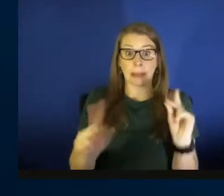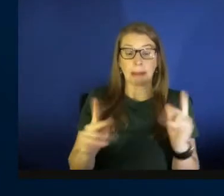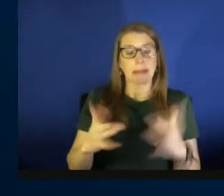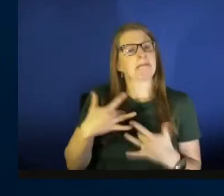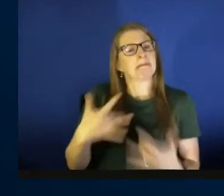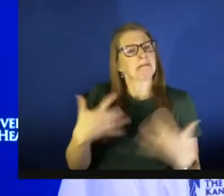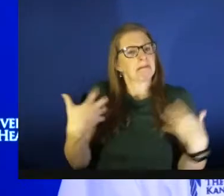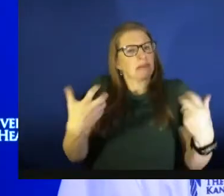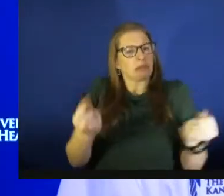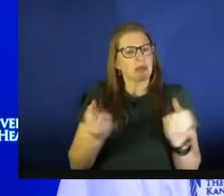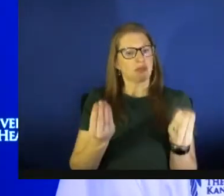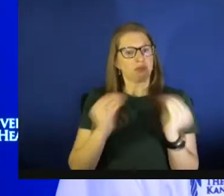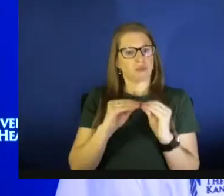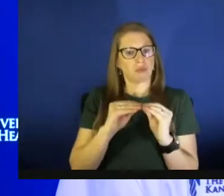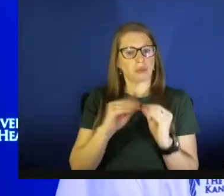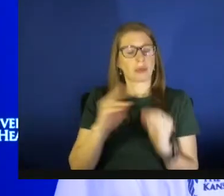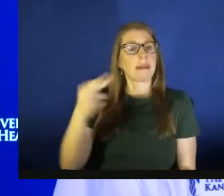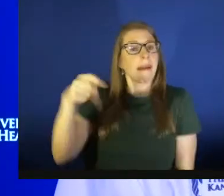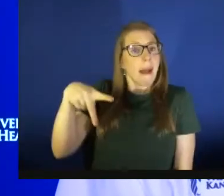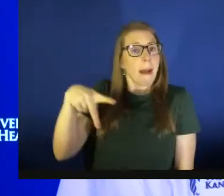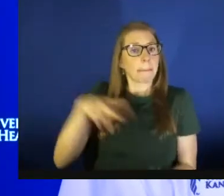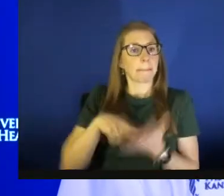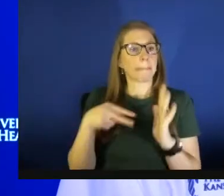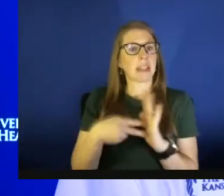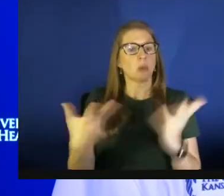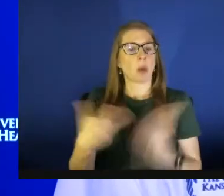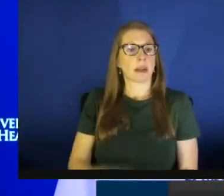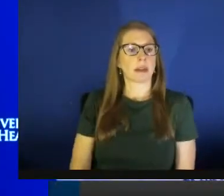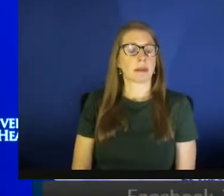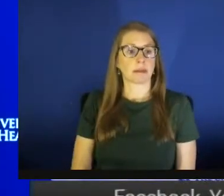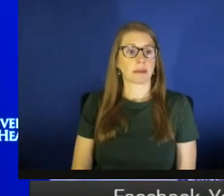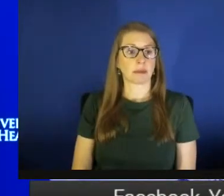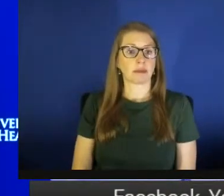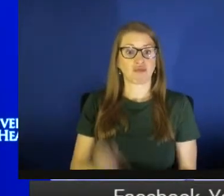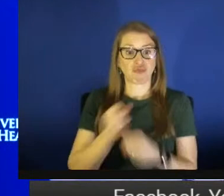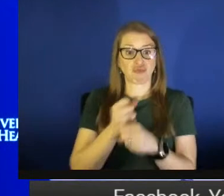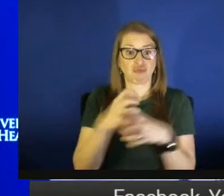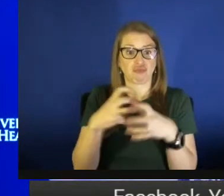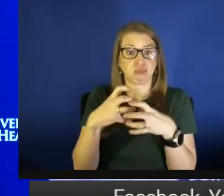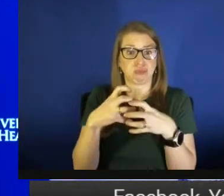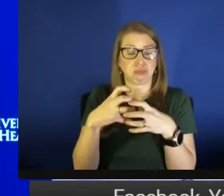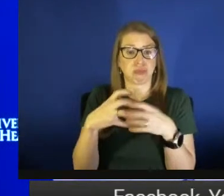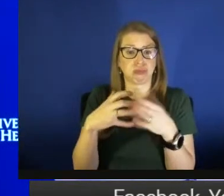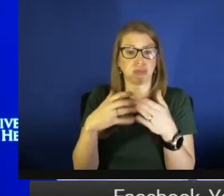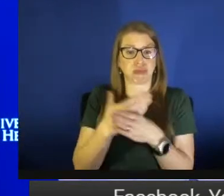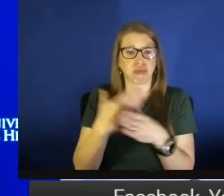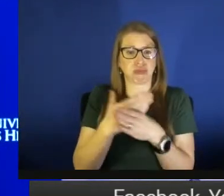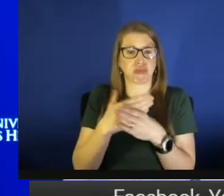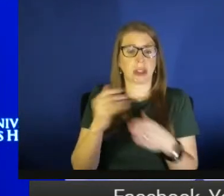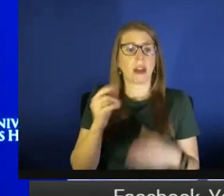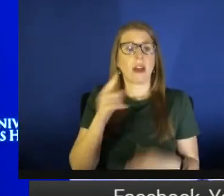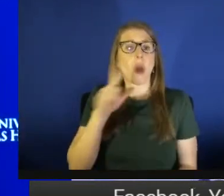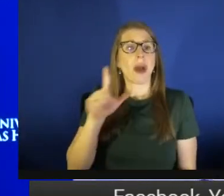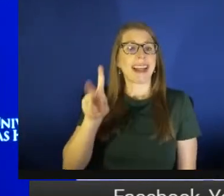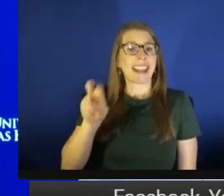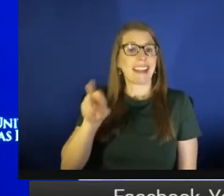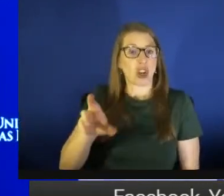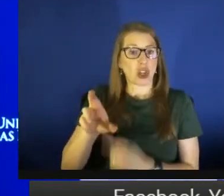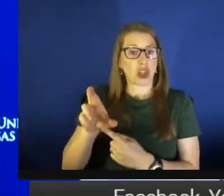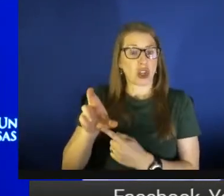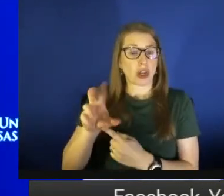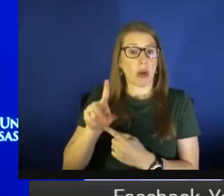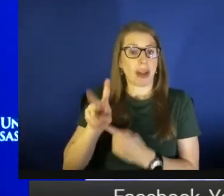healthier. Hepatitis means inflammation or infection of the liver, basically inflammation of the liver or liver